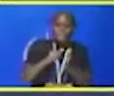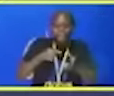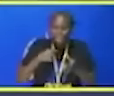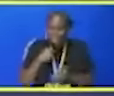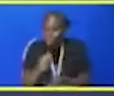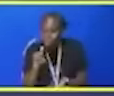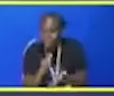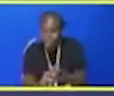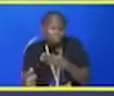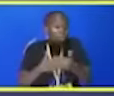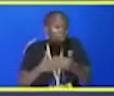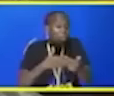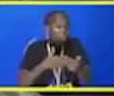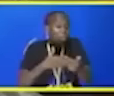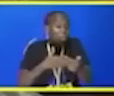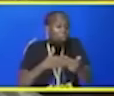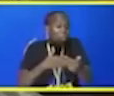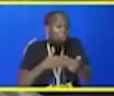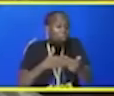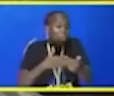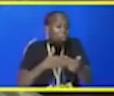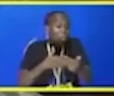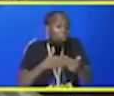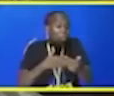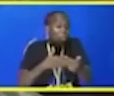on the Lord's side.